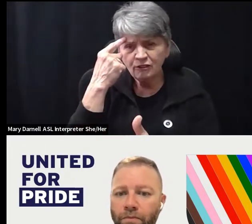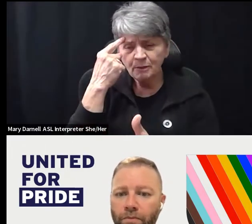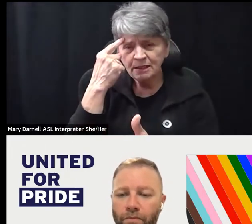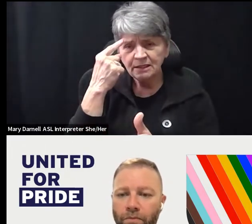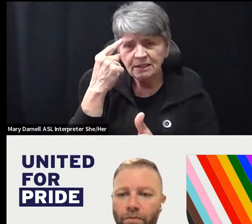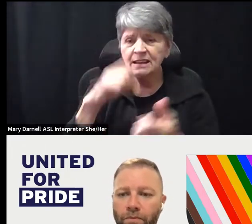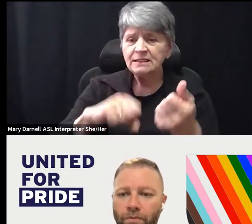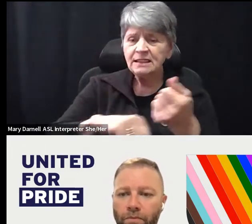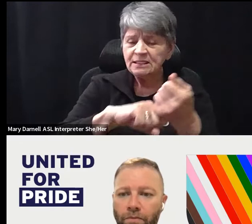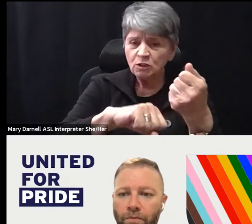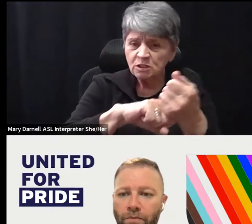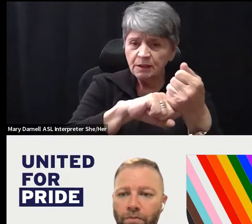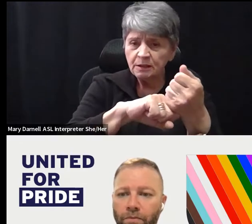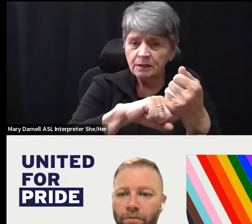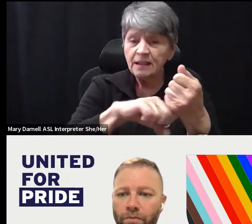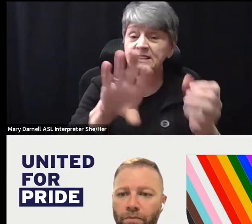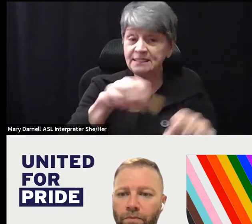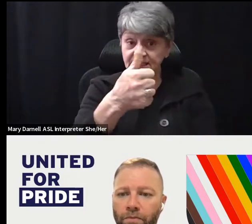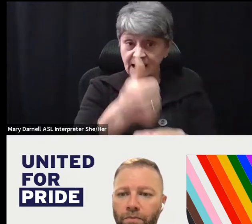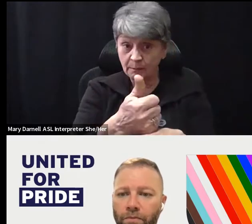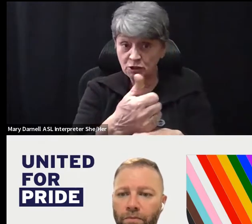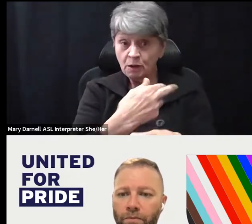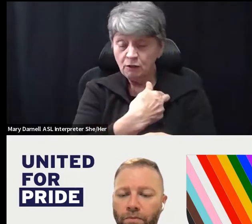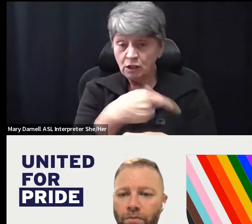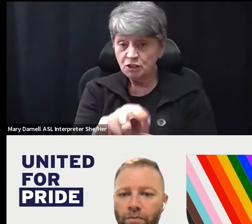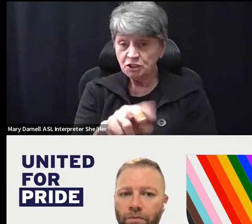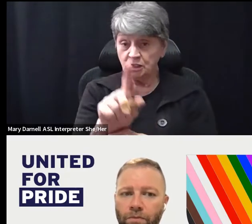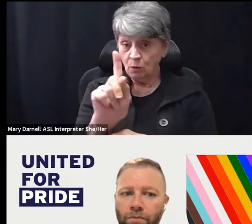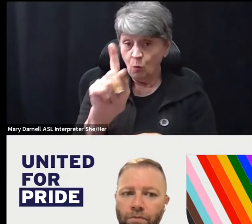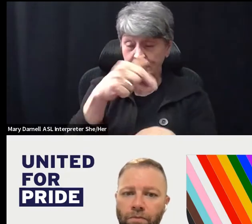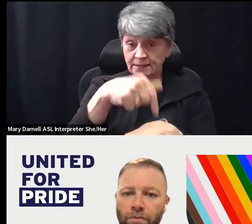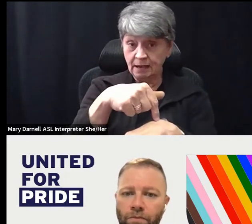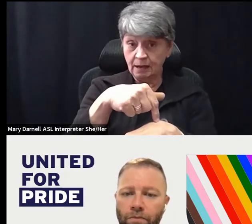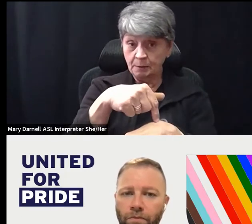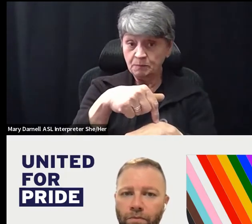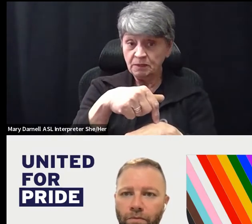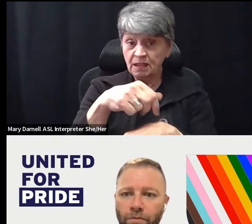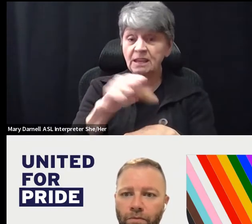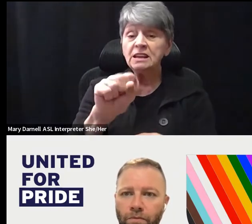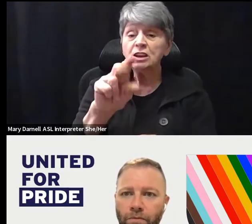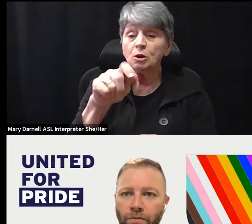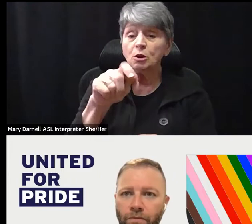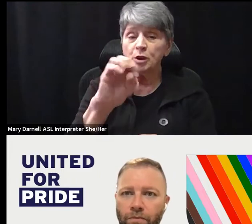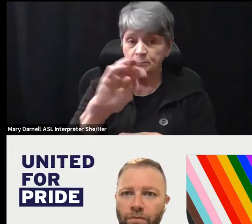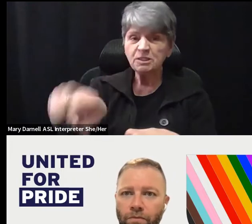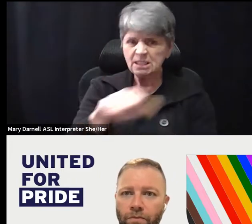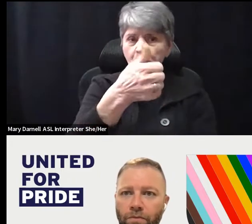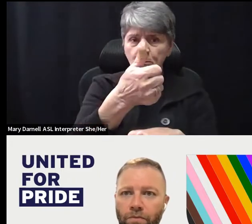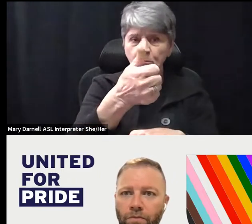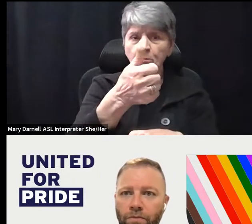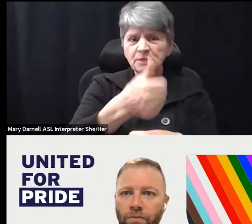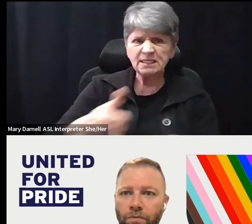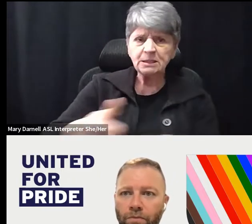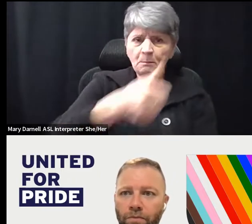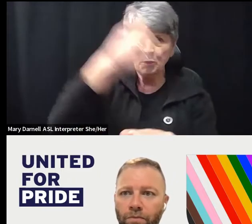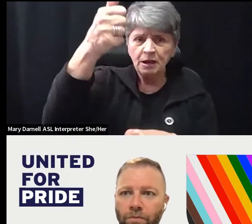religion. And at one time, the Supreme Court held that view, which really is the view of the founding generation. That